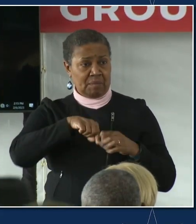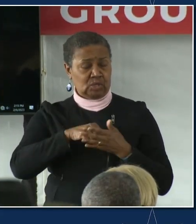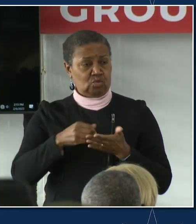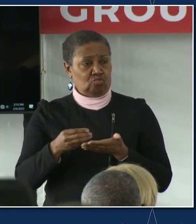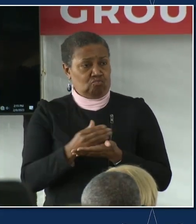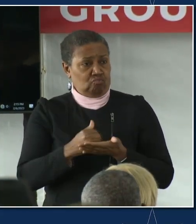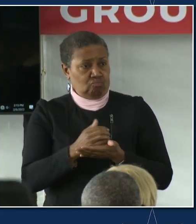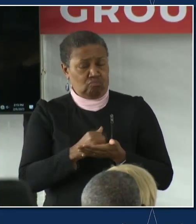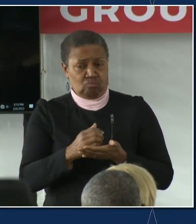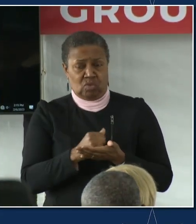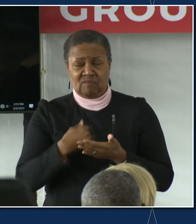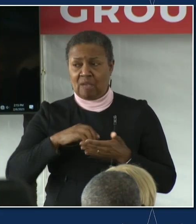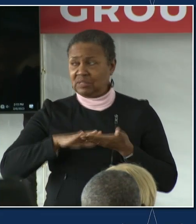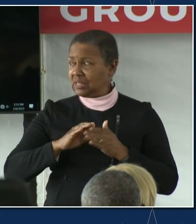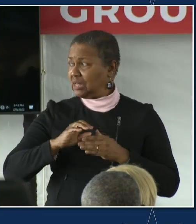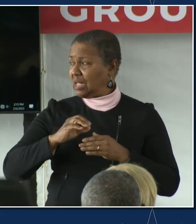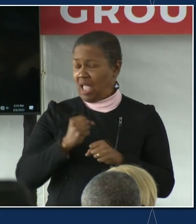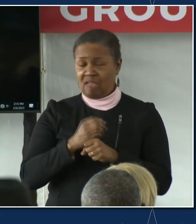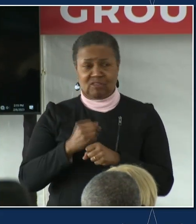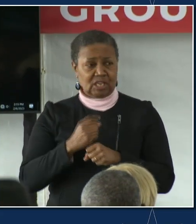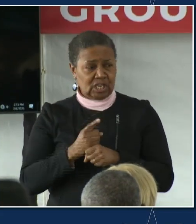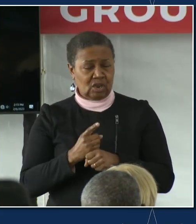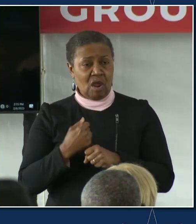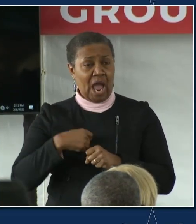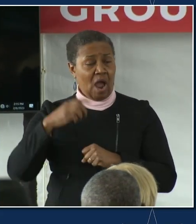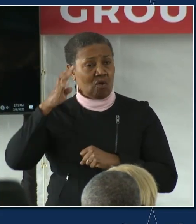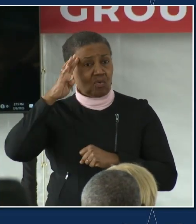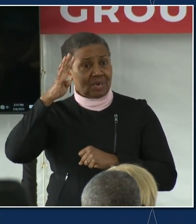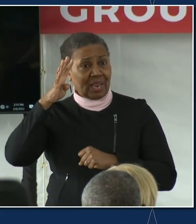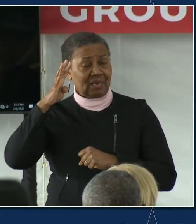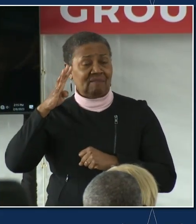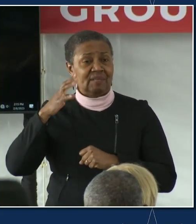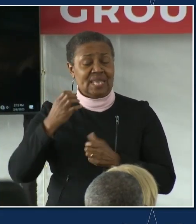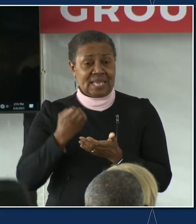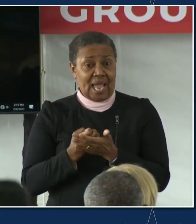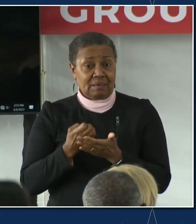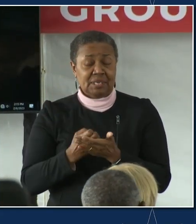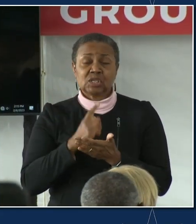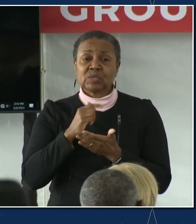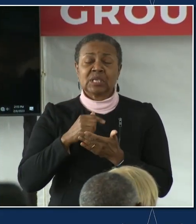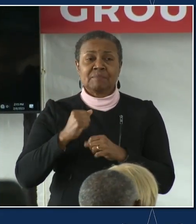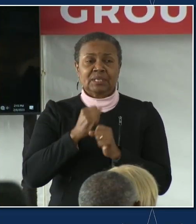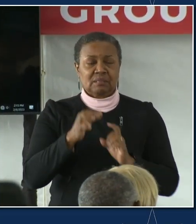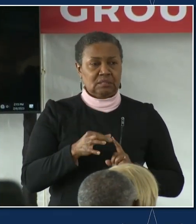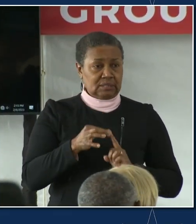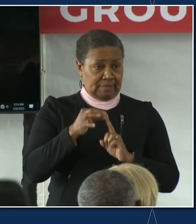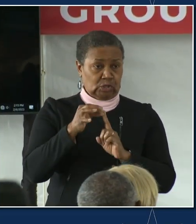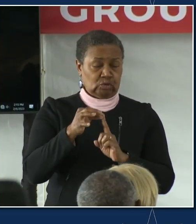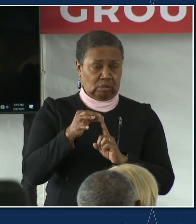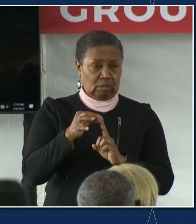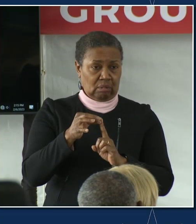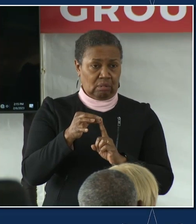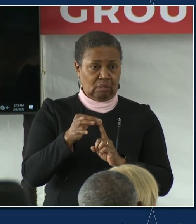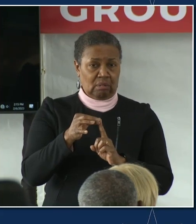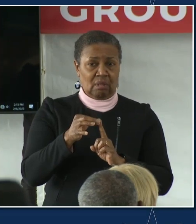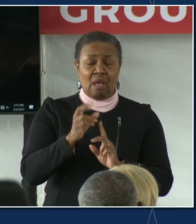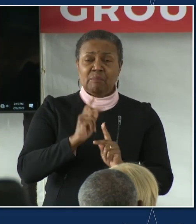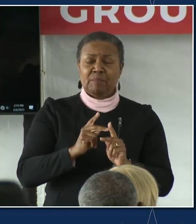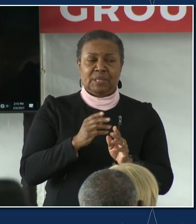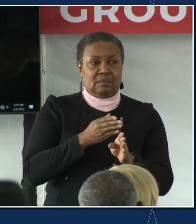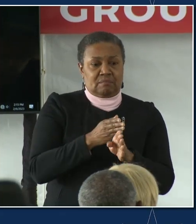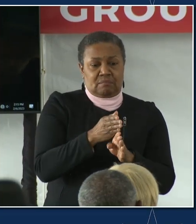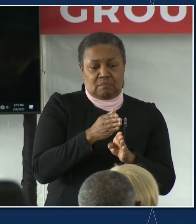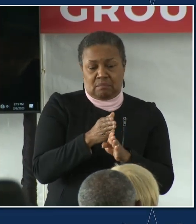revenue stream of our city every year, our creative economy is really what sets us apart. We've got people in